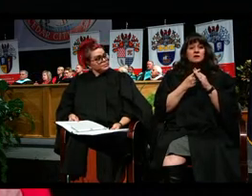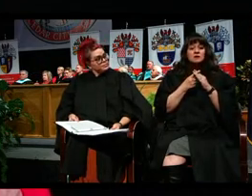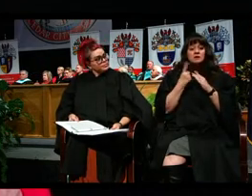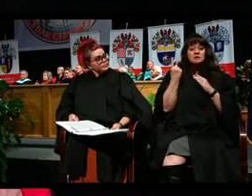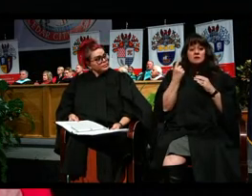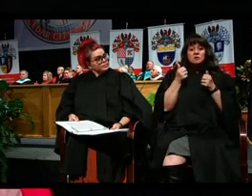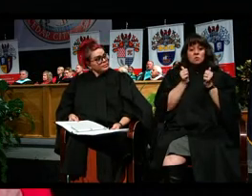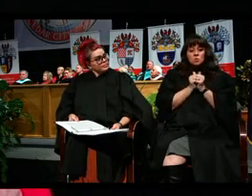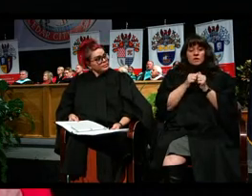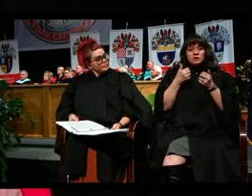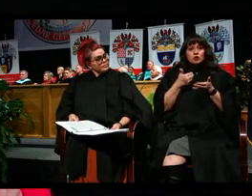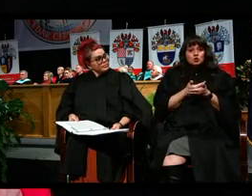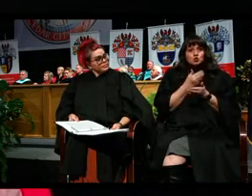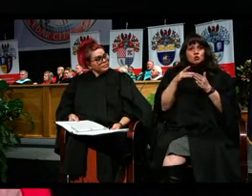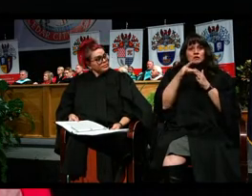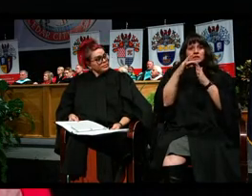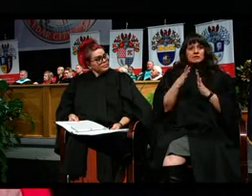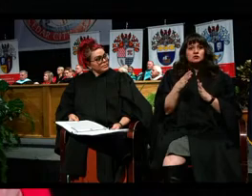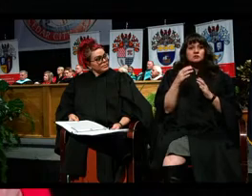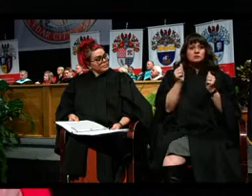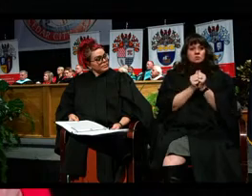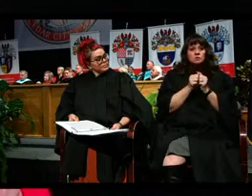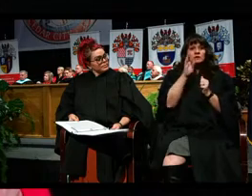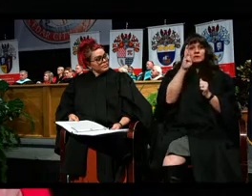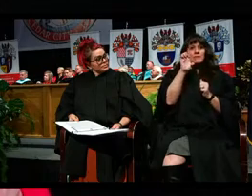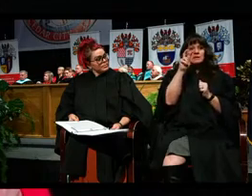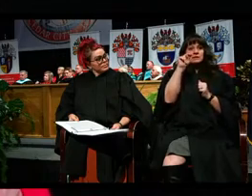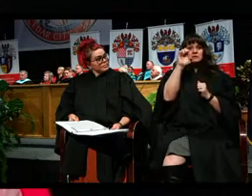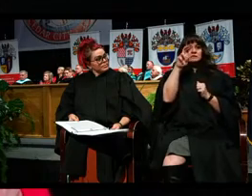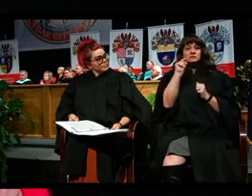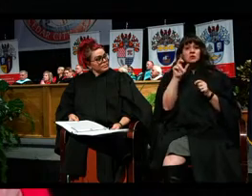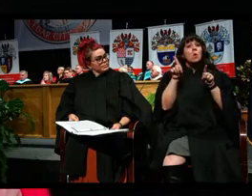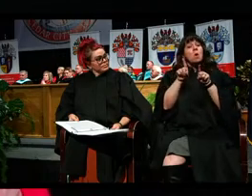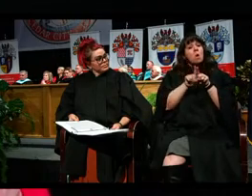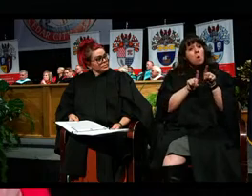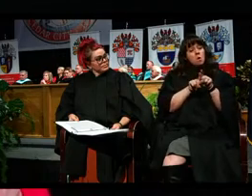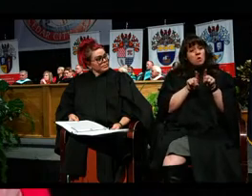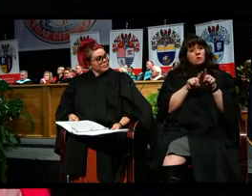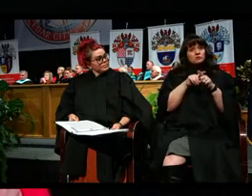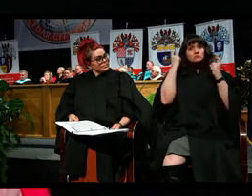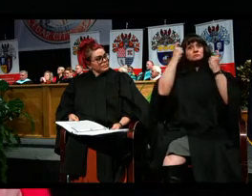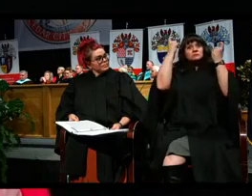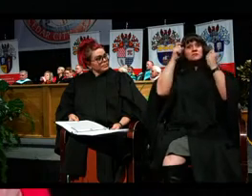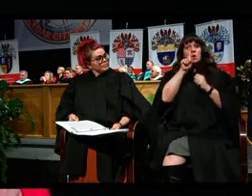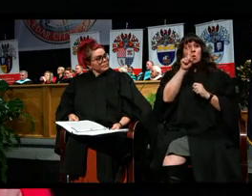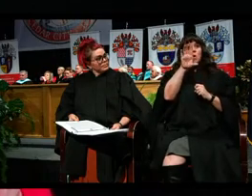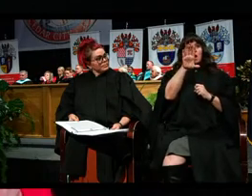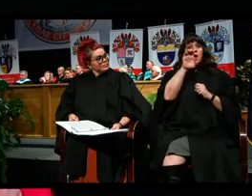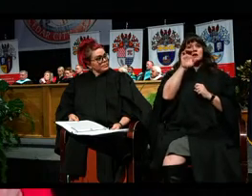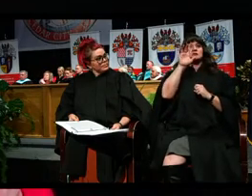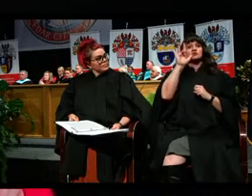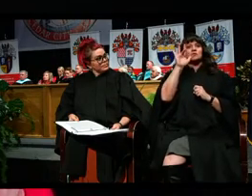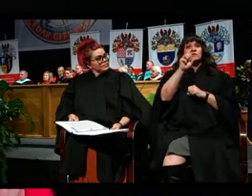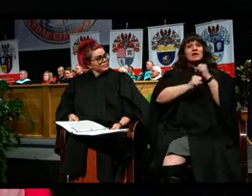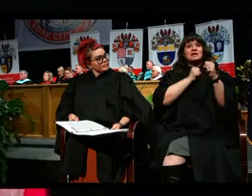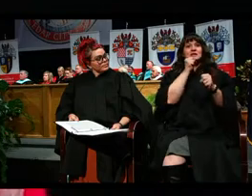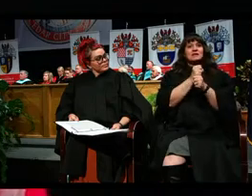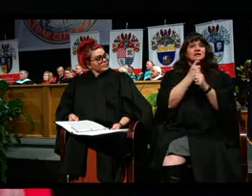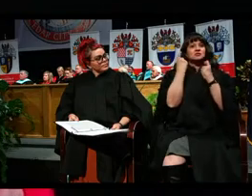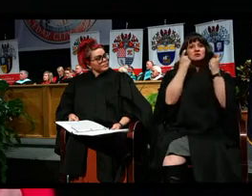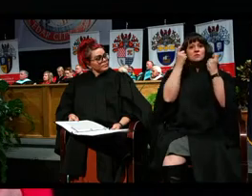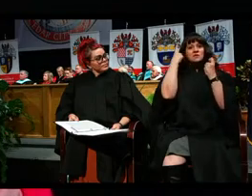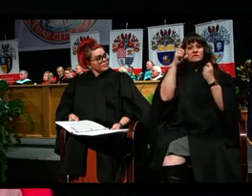Benson, as well as commemorating the 125 years of SUU. I want to express